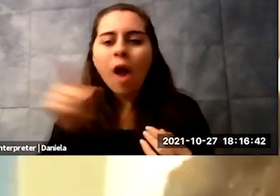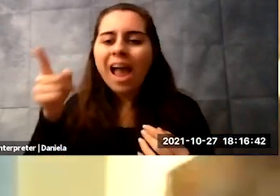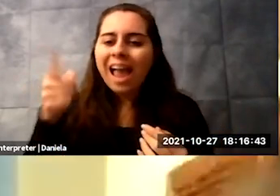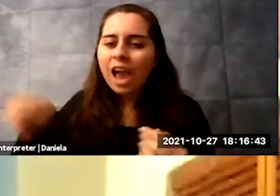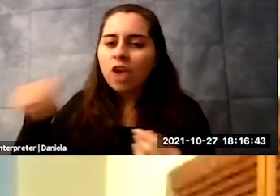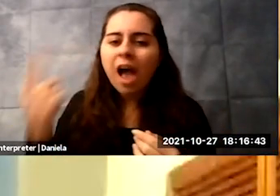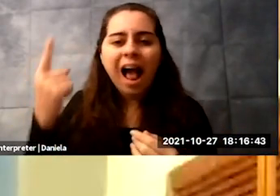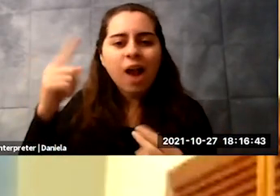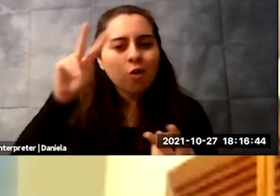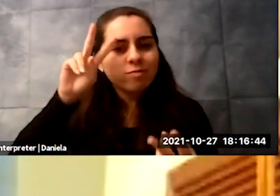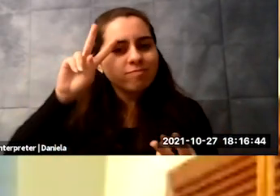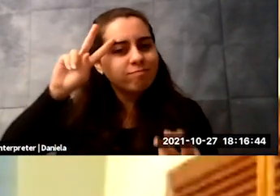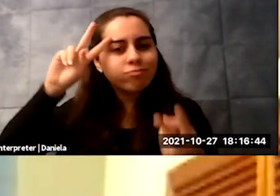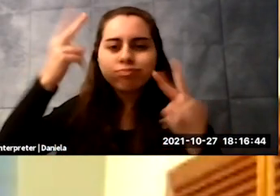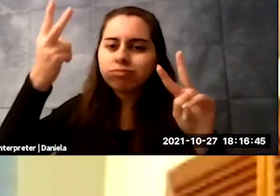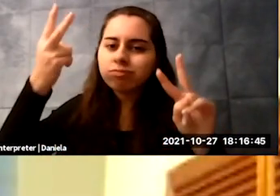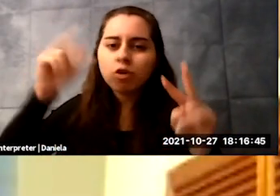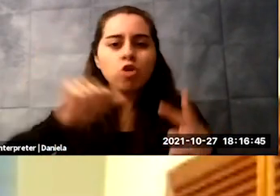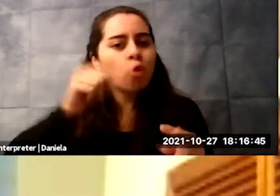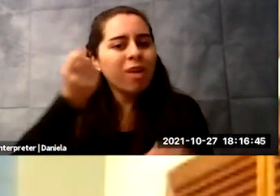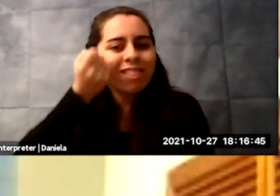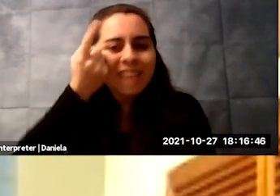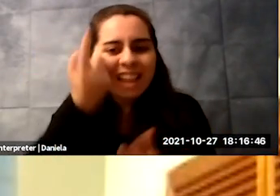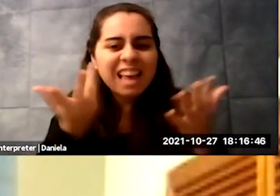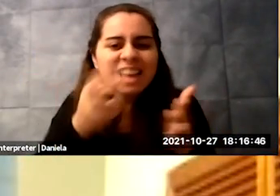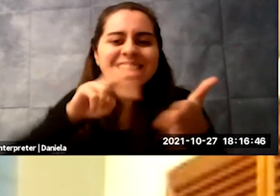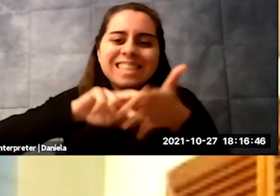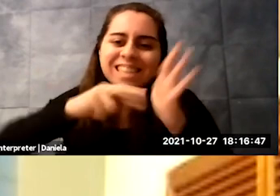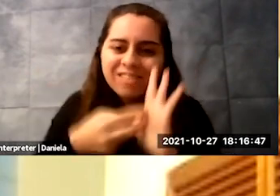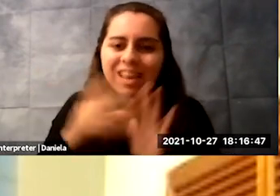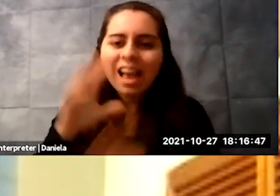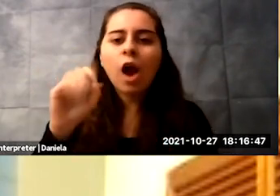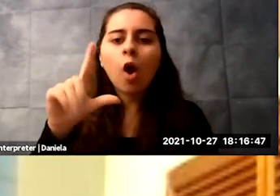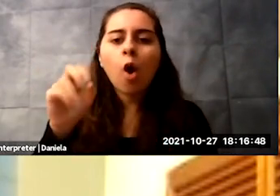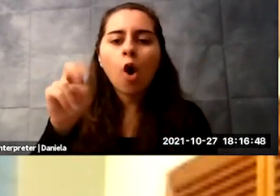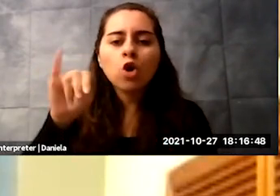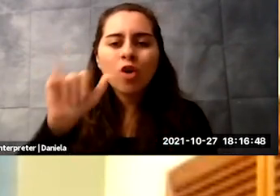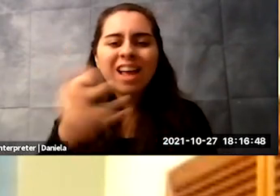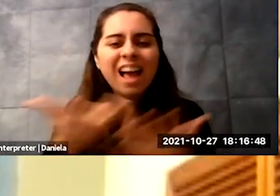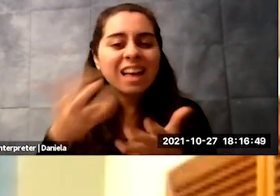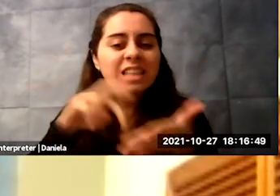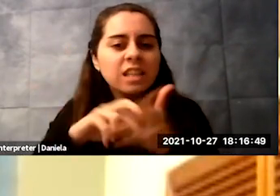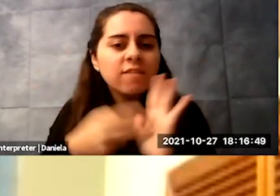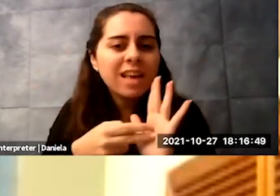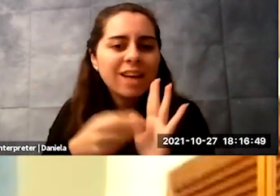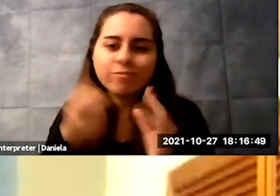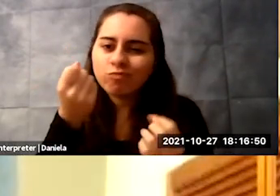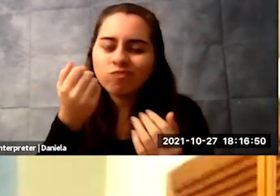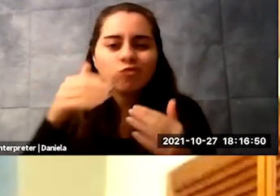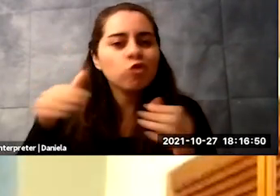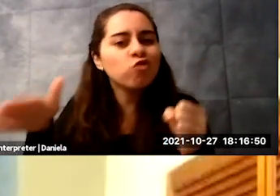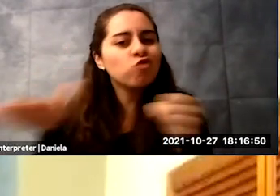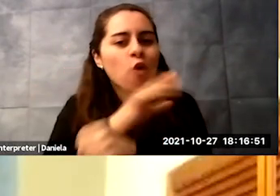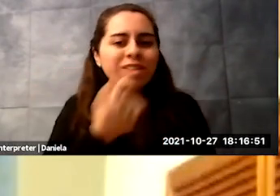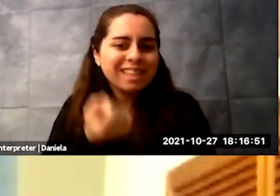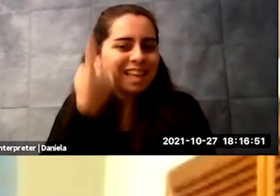that needs to be focused on and more education occur. And I